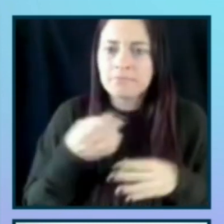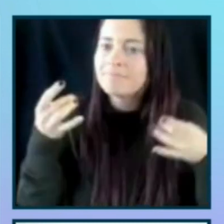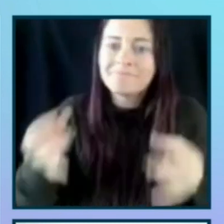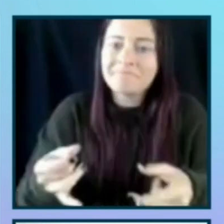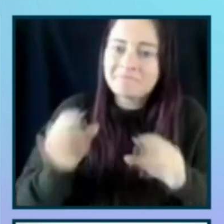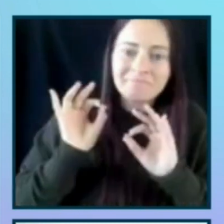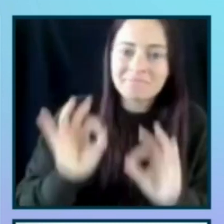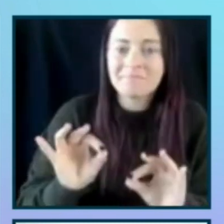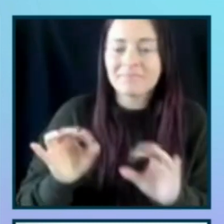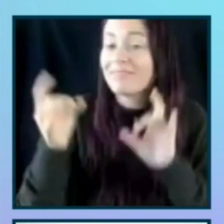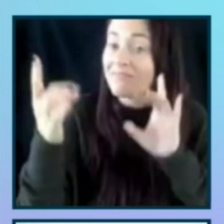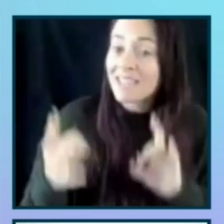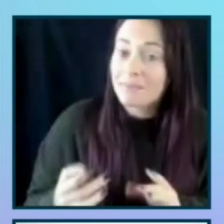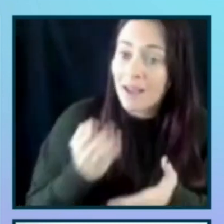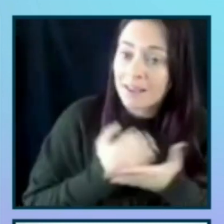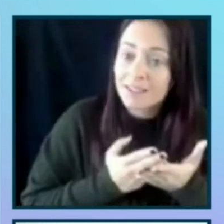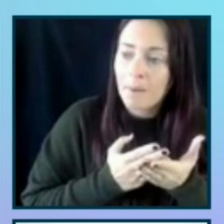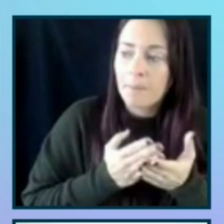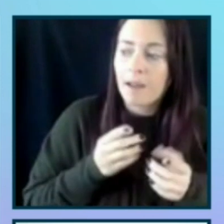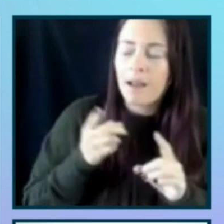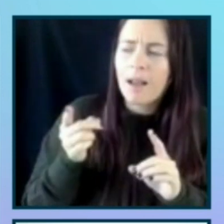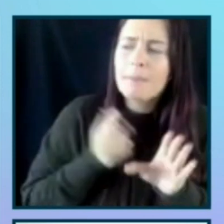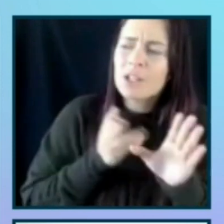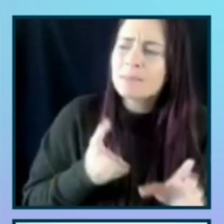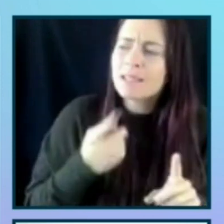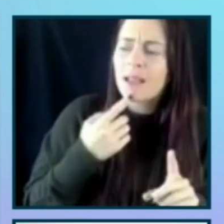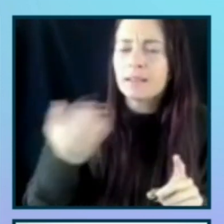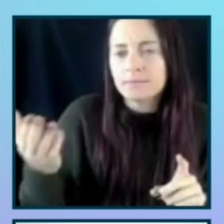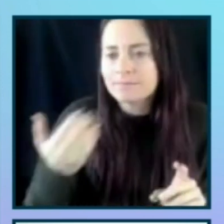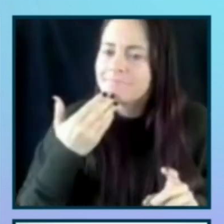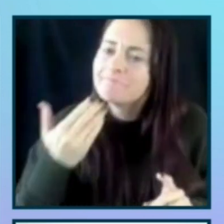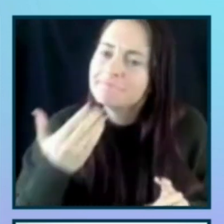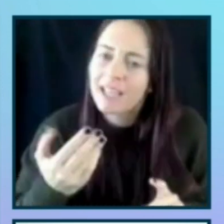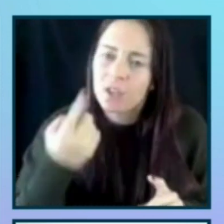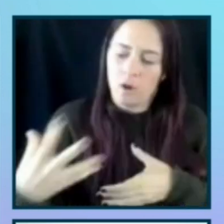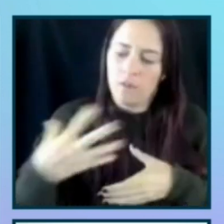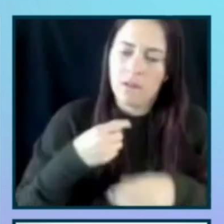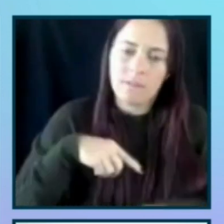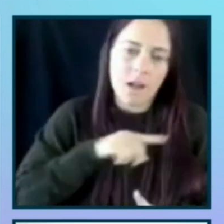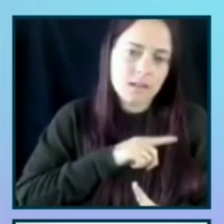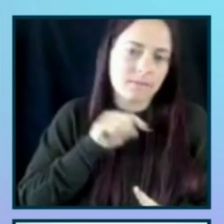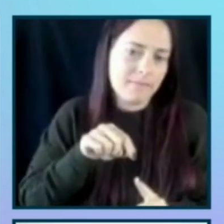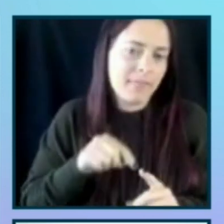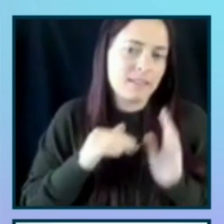get feedback that the participants really appreciated being a part of this study and that their feedback was really